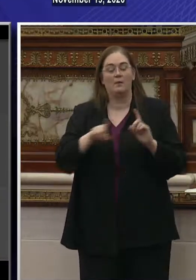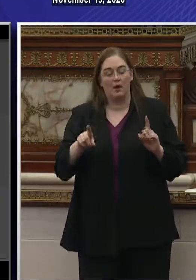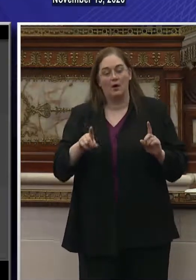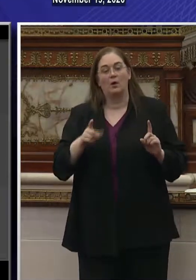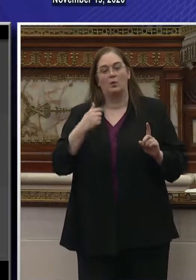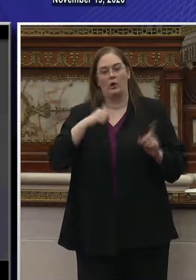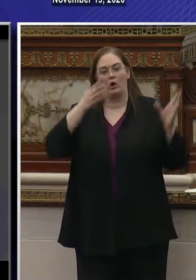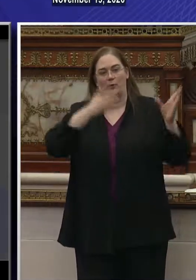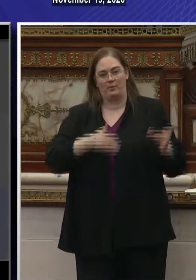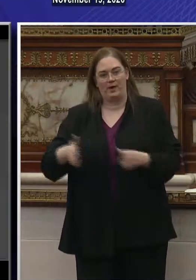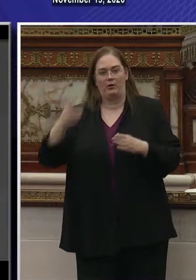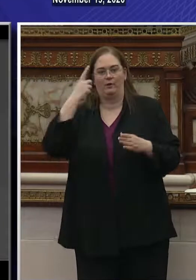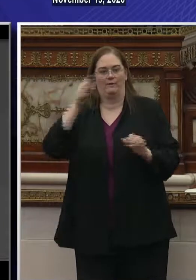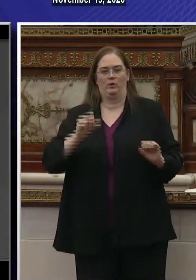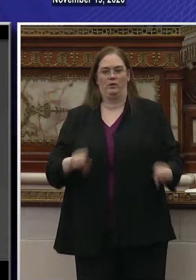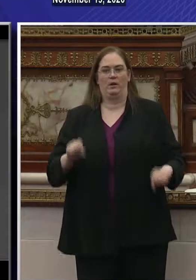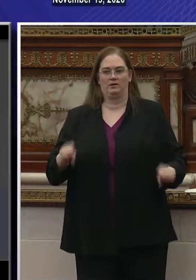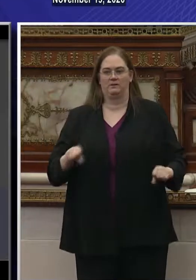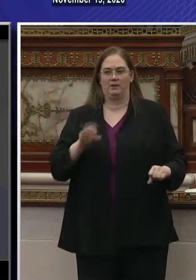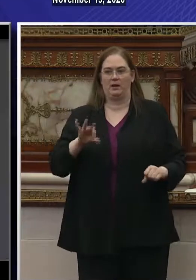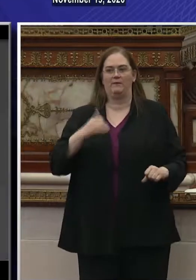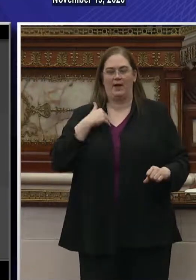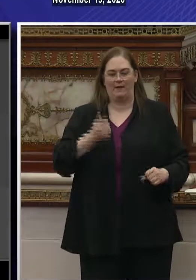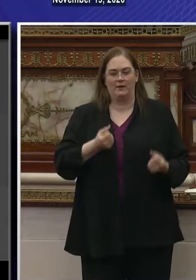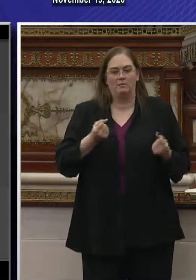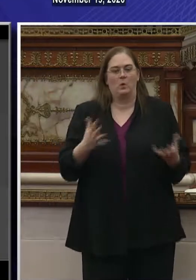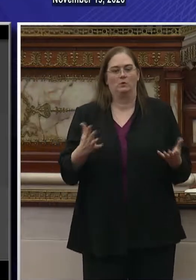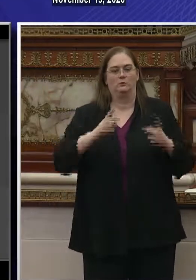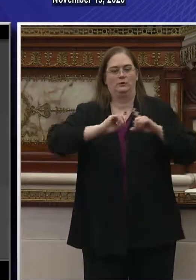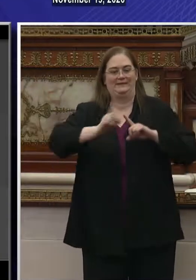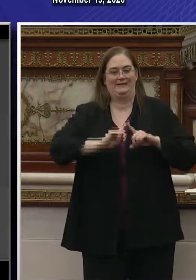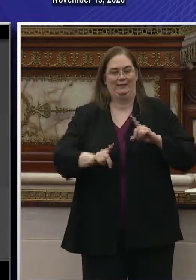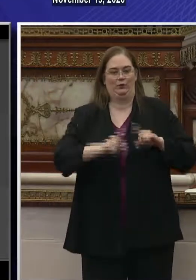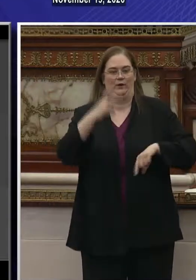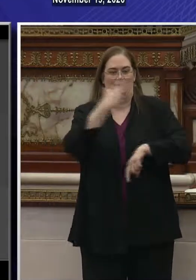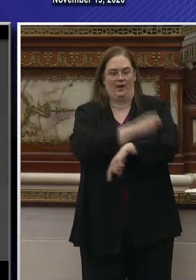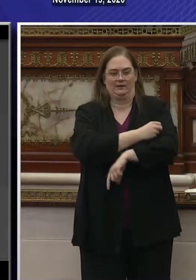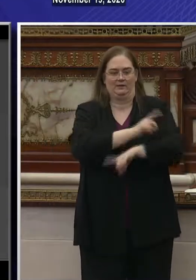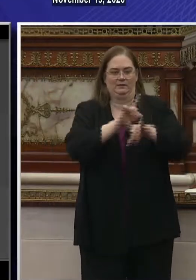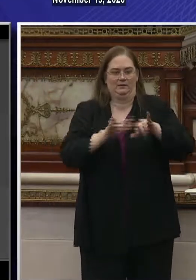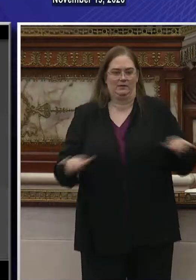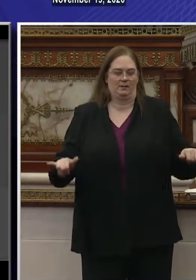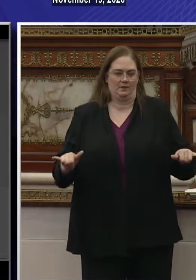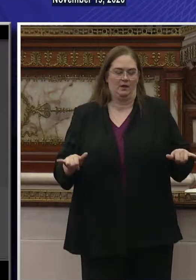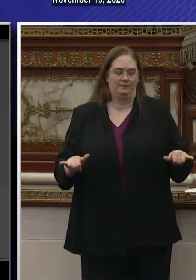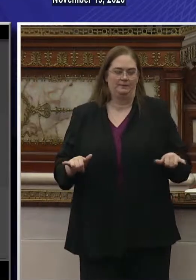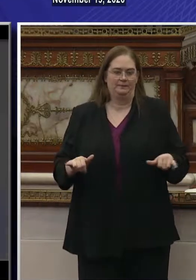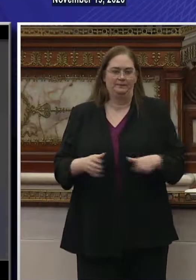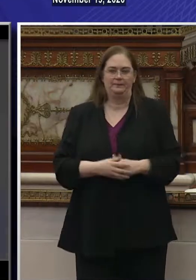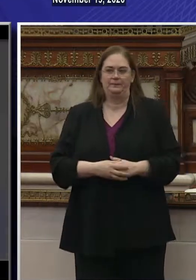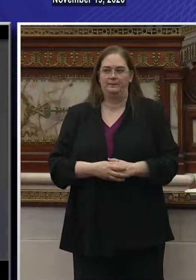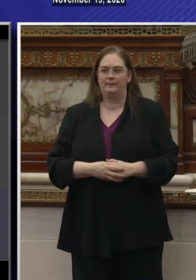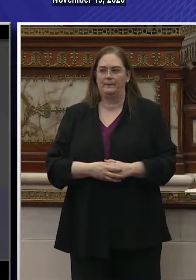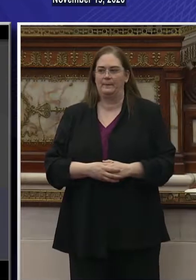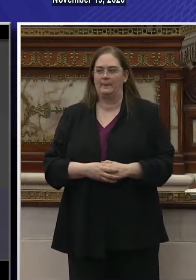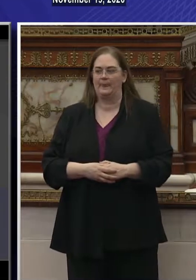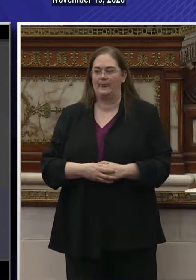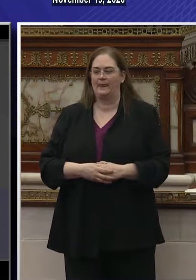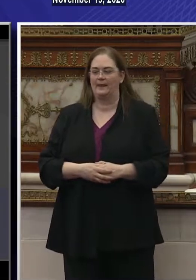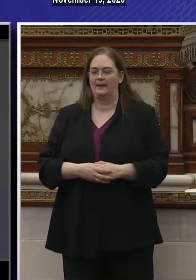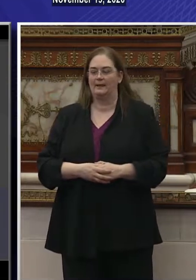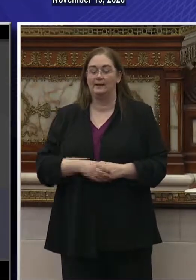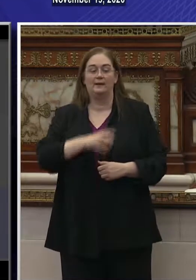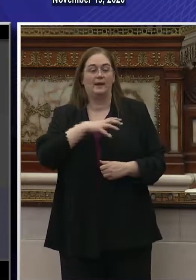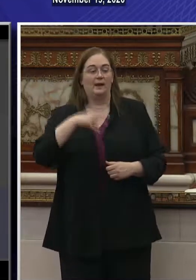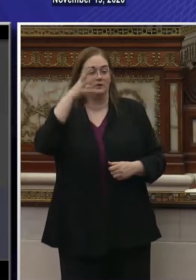we're preparing for the possibility of having multiple different products in this city at the same time. So just